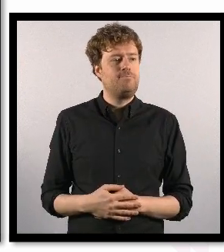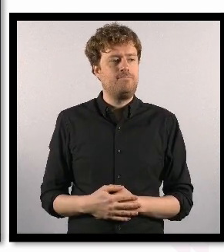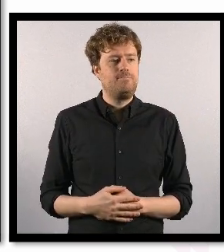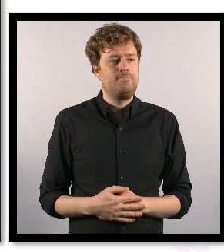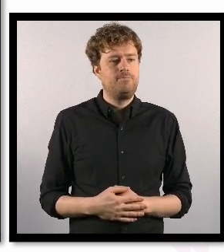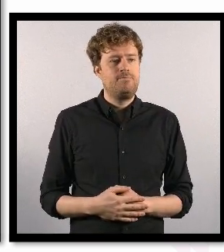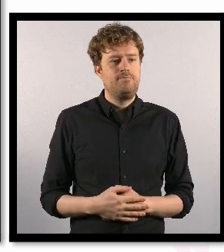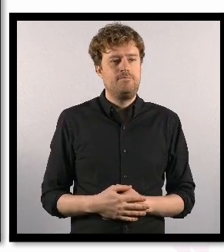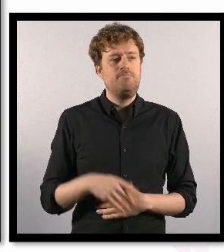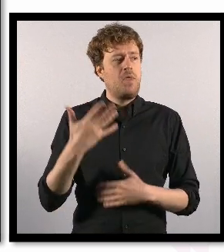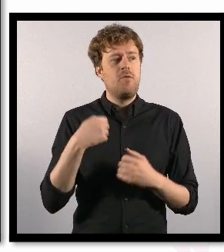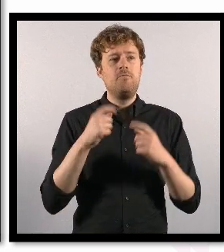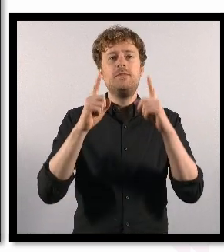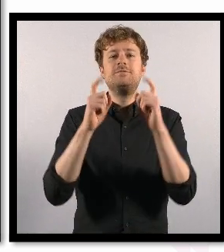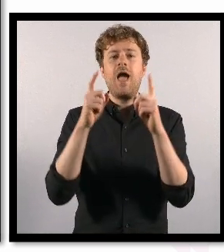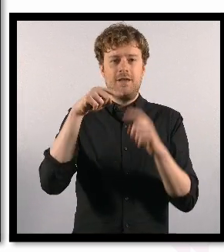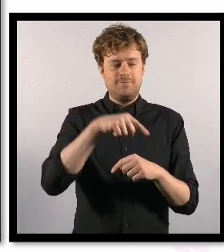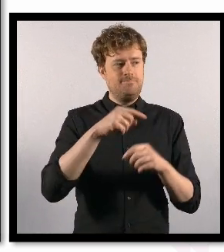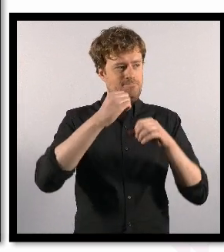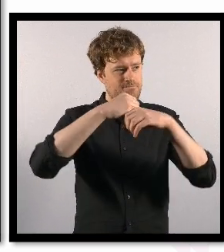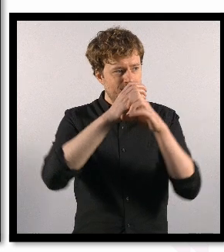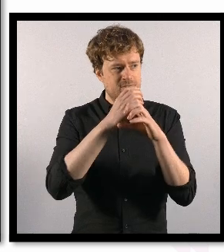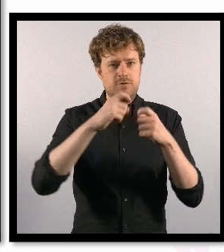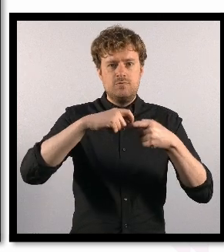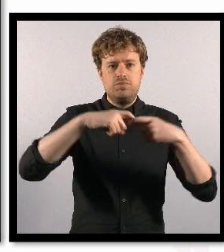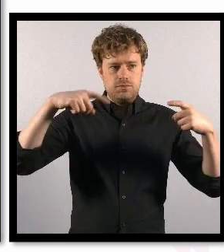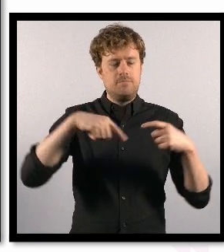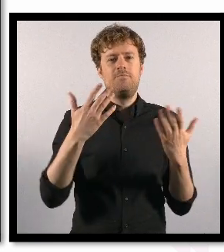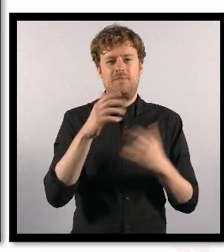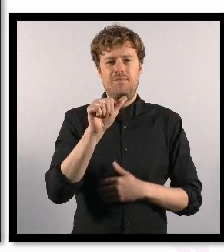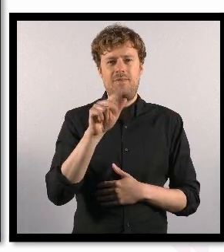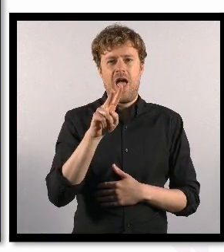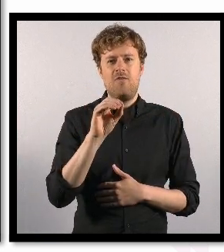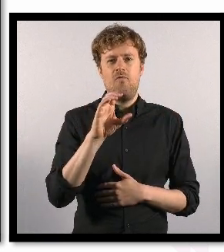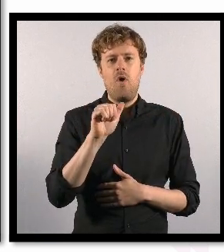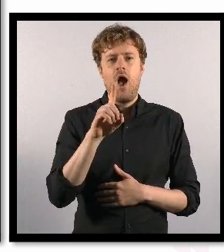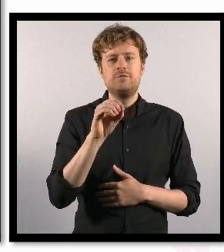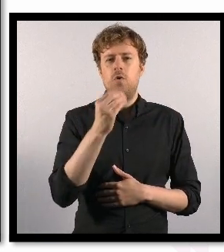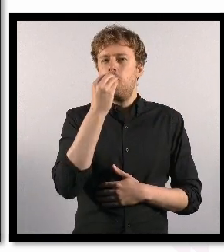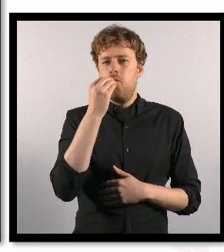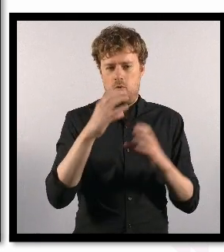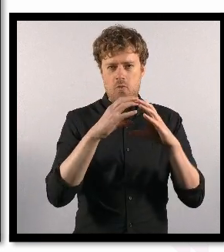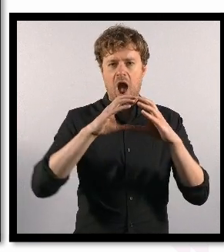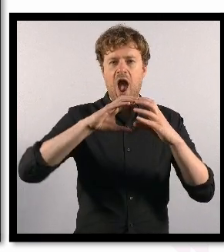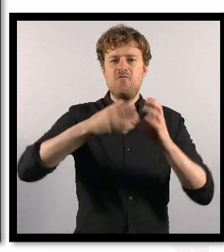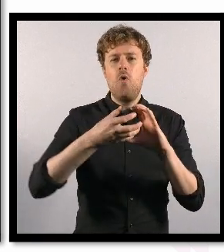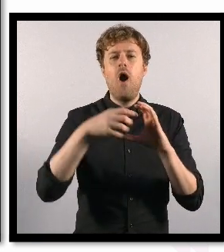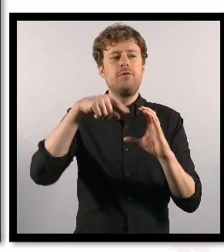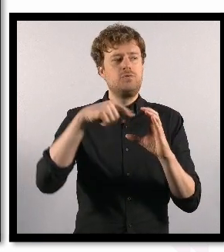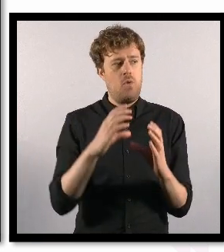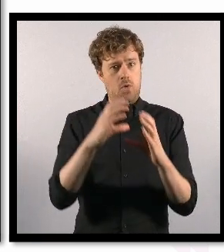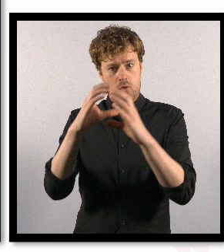an avocado sitting on an armchair. And as you can see, the avocado here is empty. Hopefully you can see that.